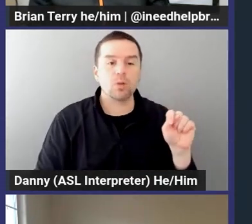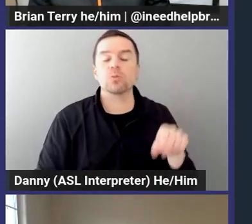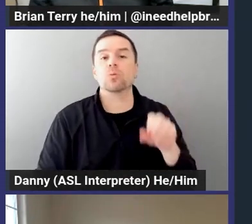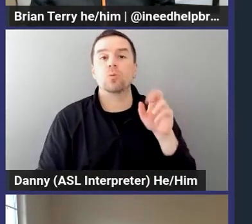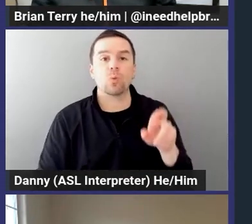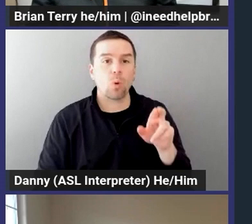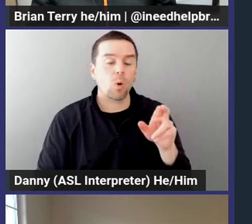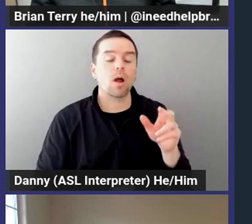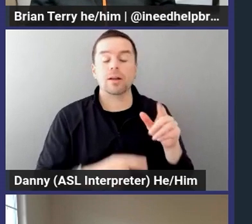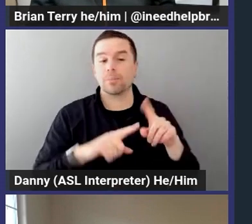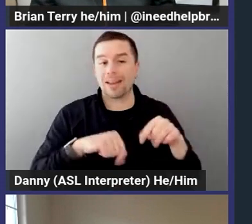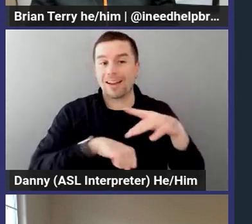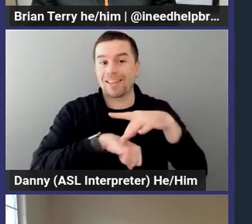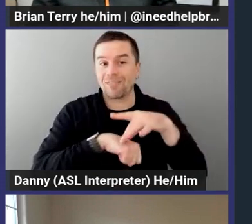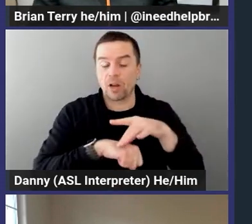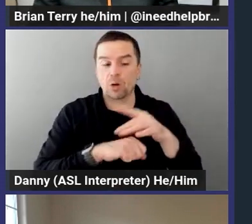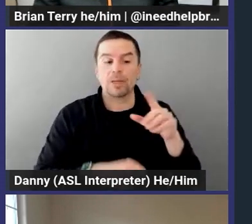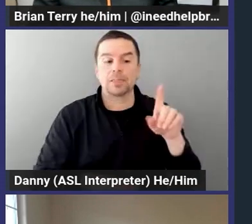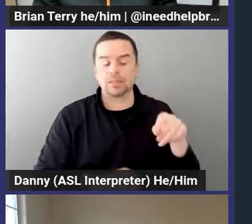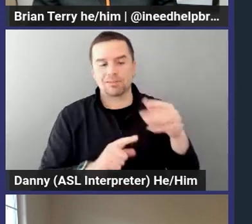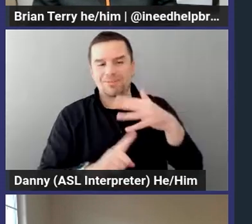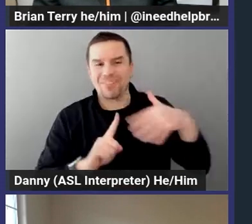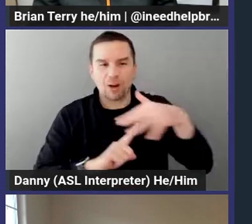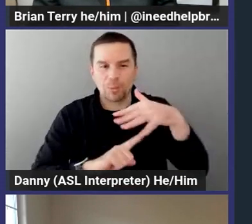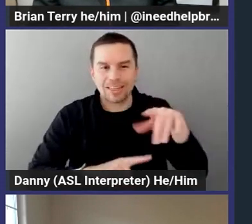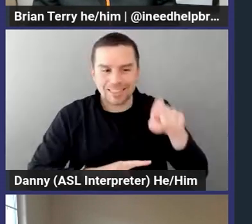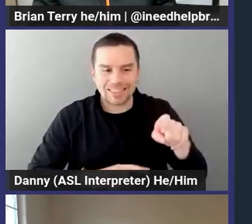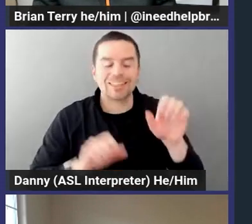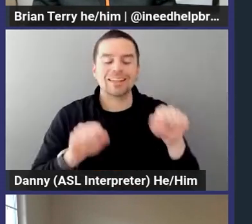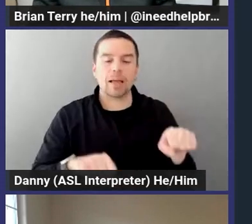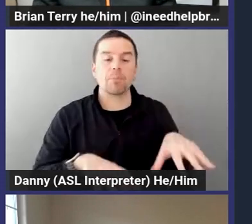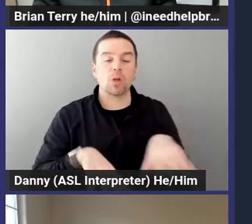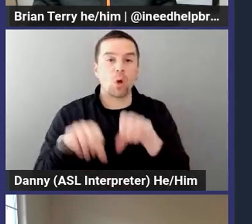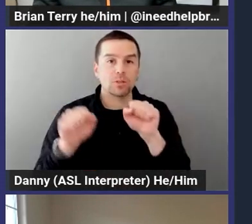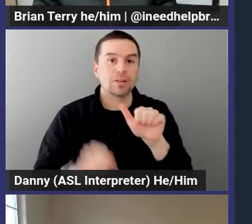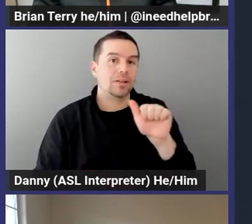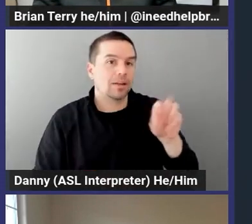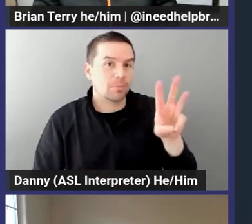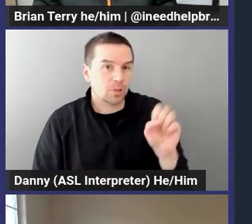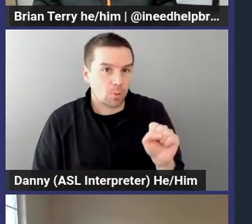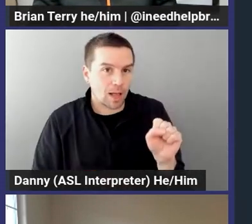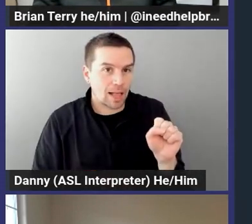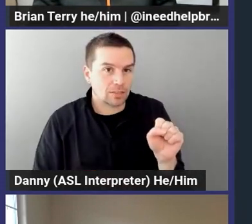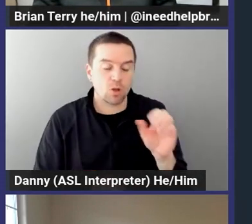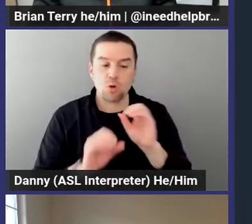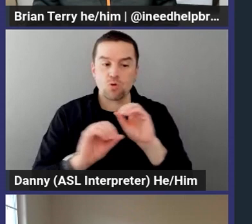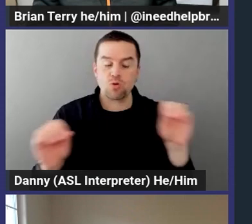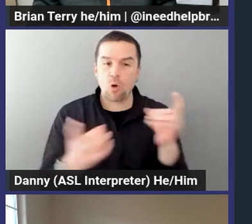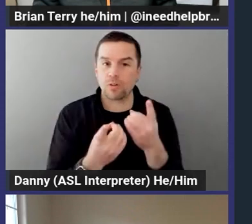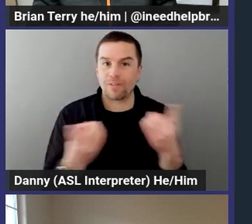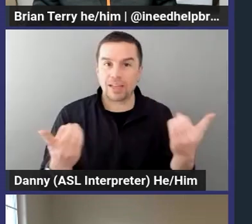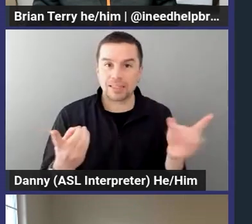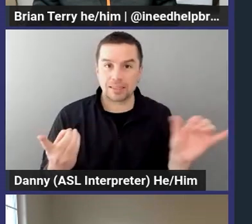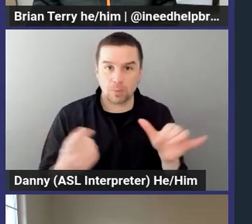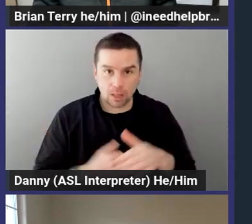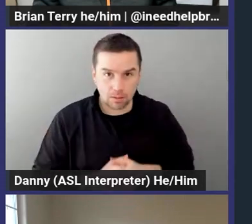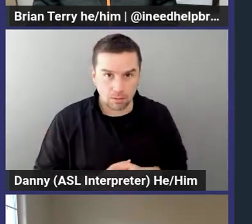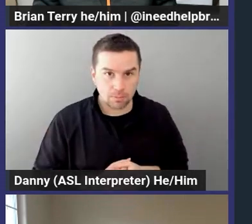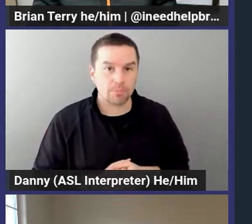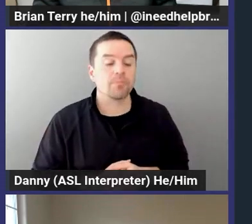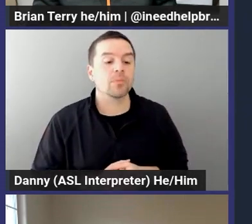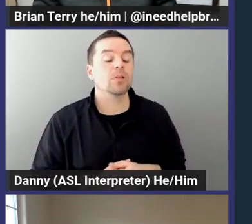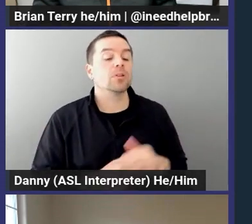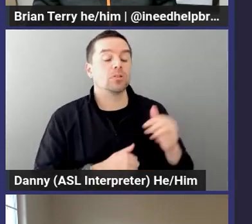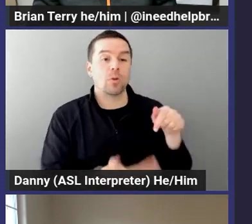it can be hosted on AWS Snow devices as well. So that BOM, a bill of material, is actually shared with the customer. Now the bill of material